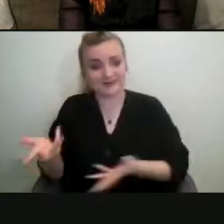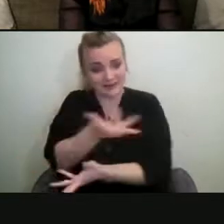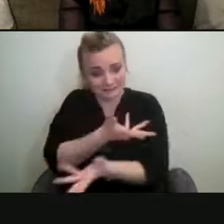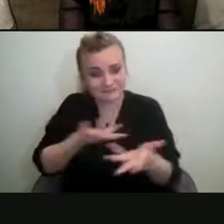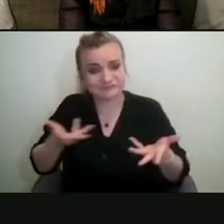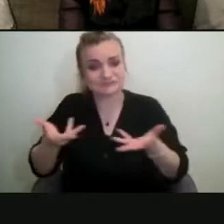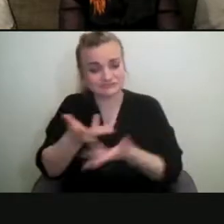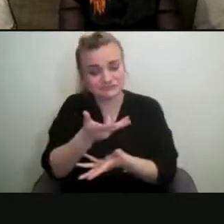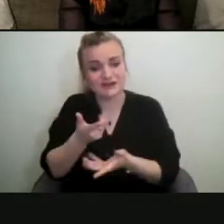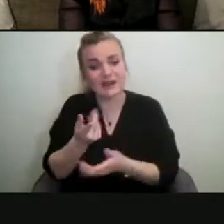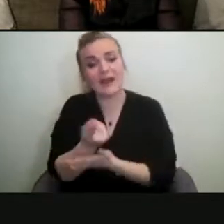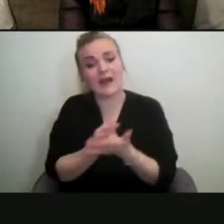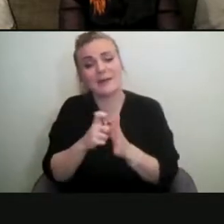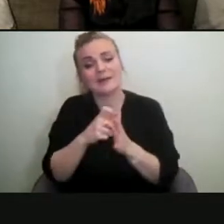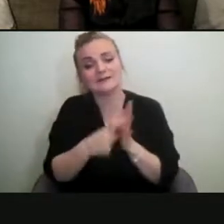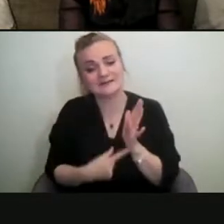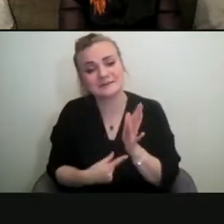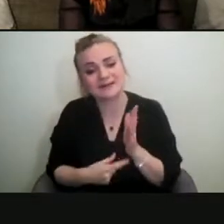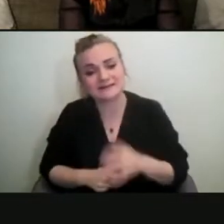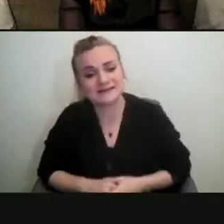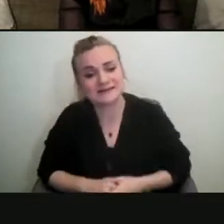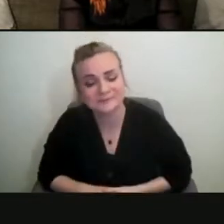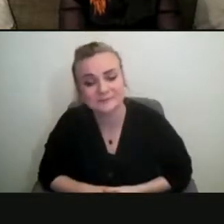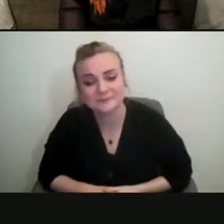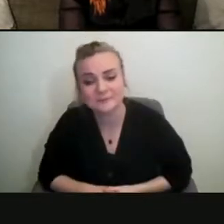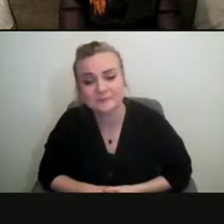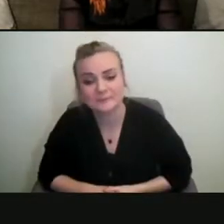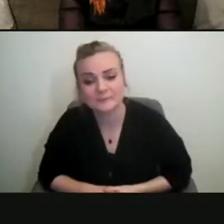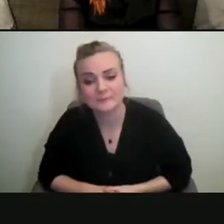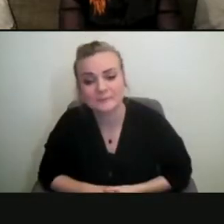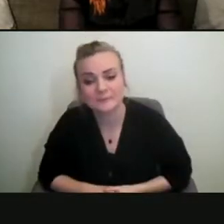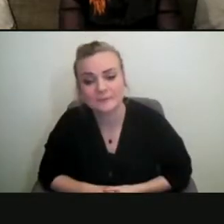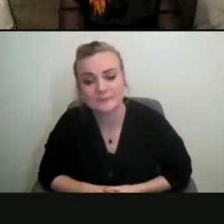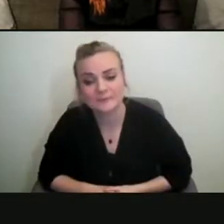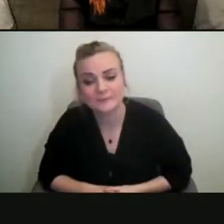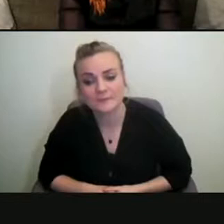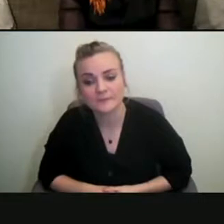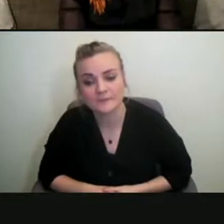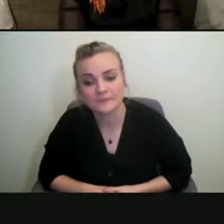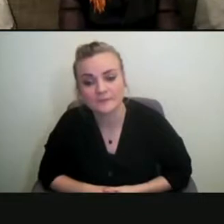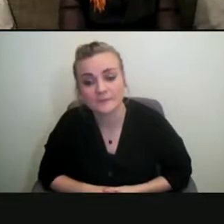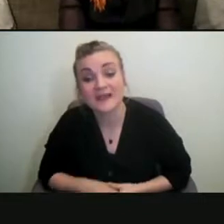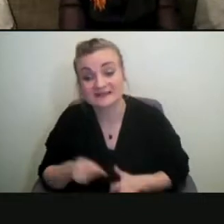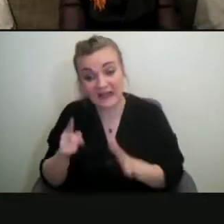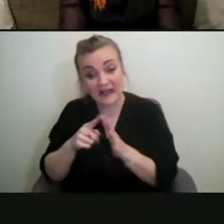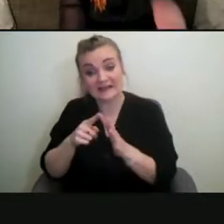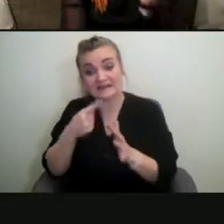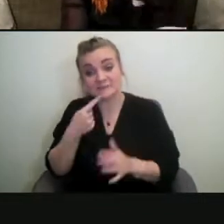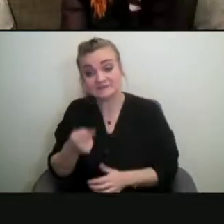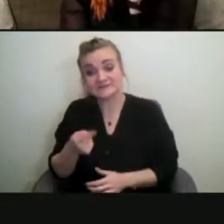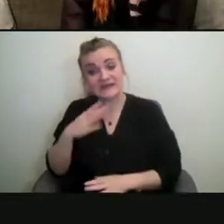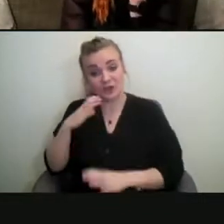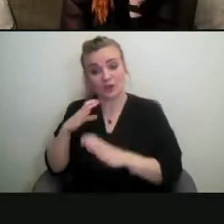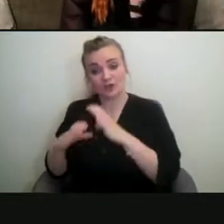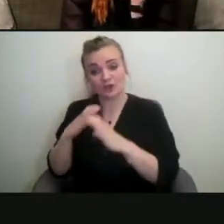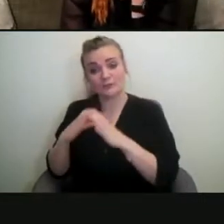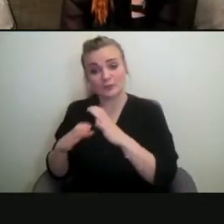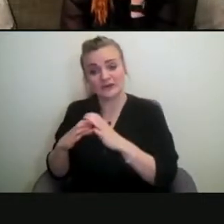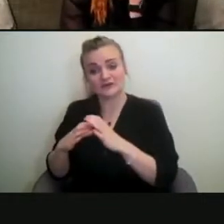disability. And I want to share when communication, as Elizabeth said, when communication